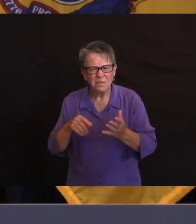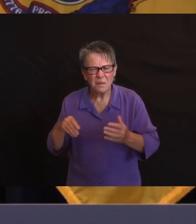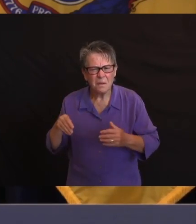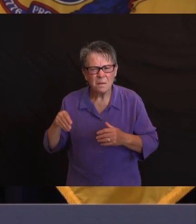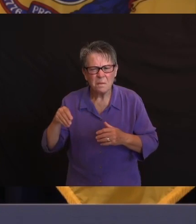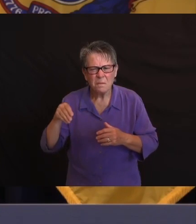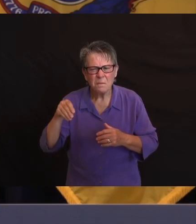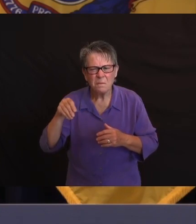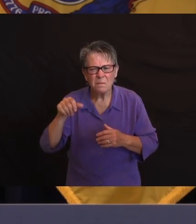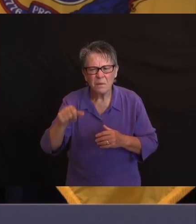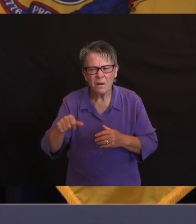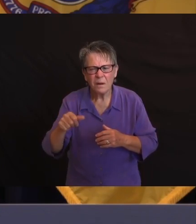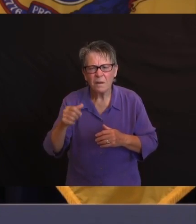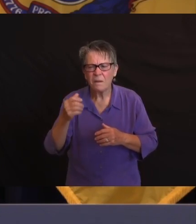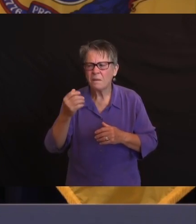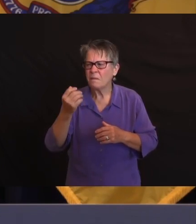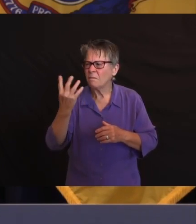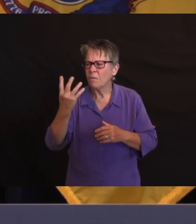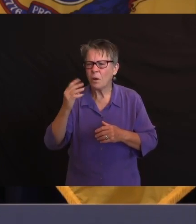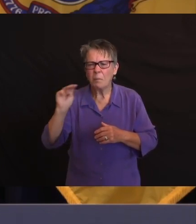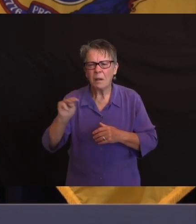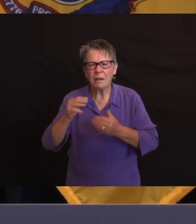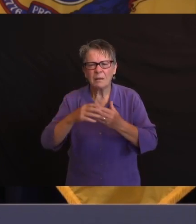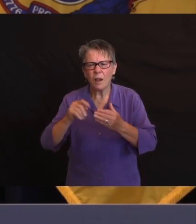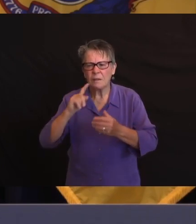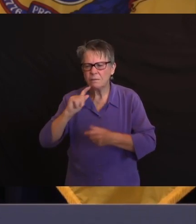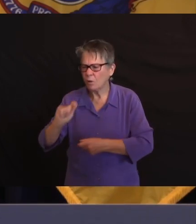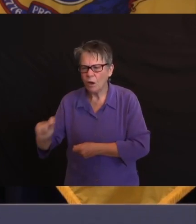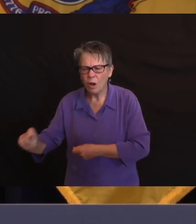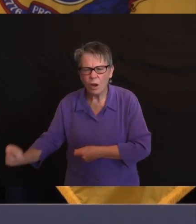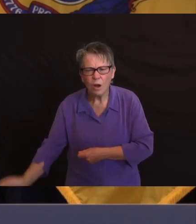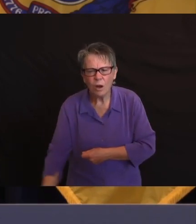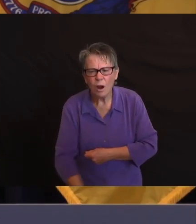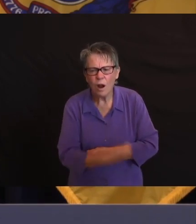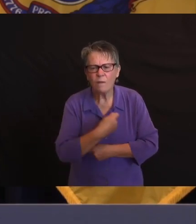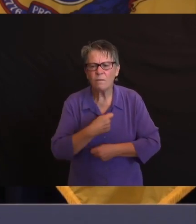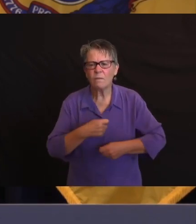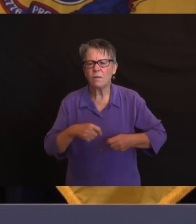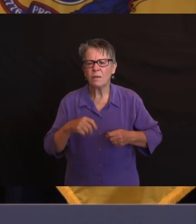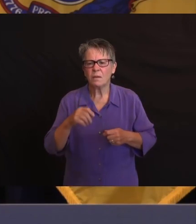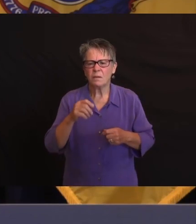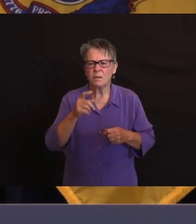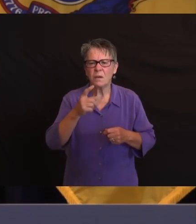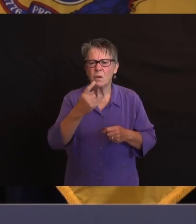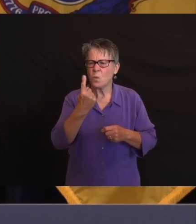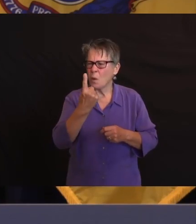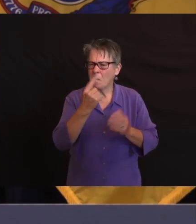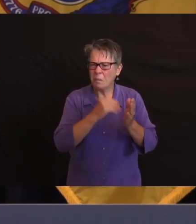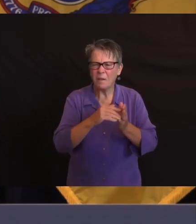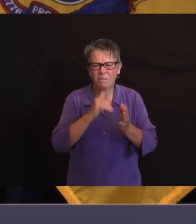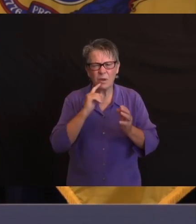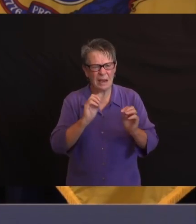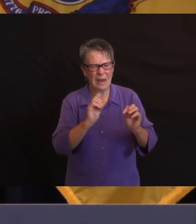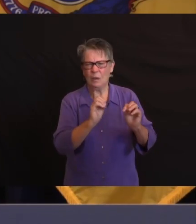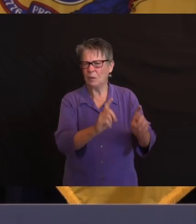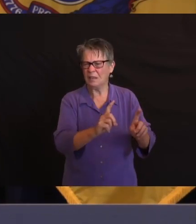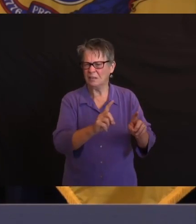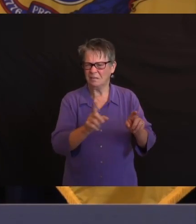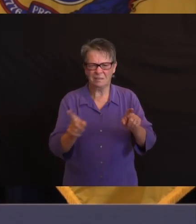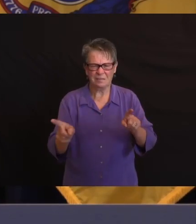a shade tree program, among others? You said that you're going to sign the budget as is, so you won't be using your line item veto to get rid of these. Why